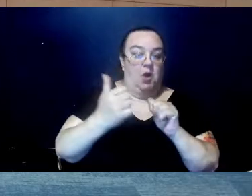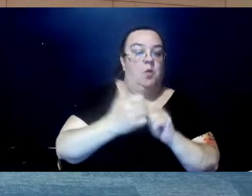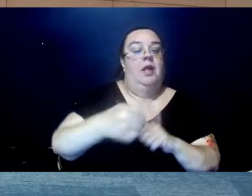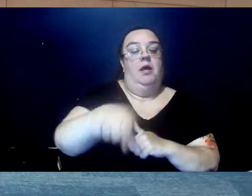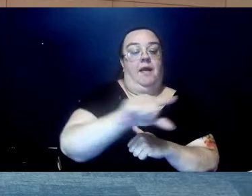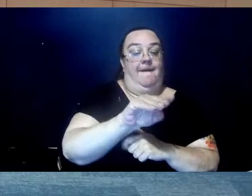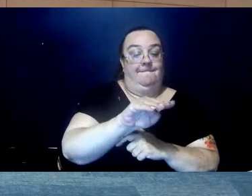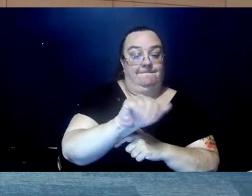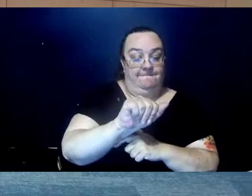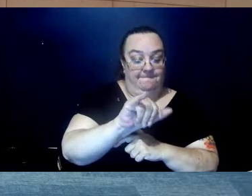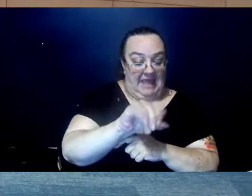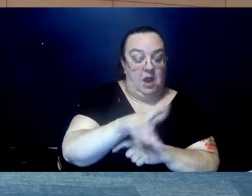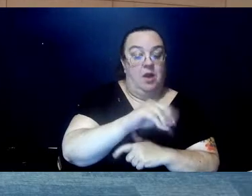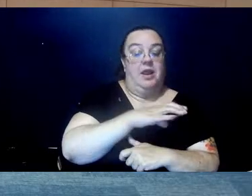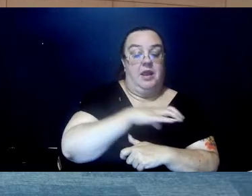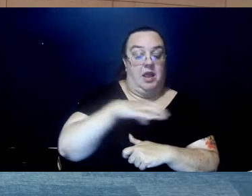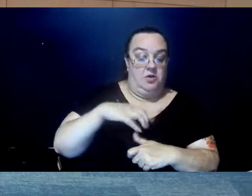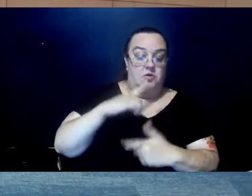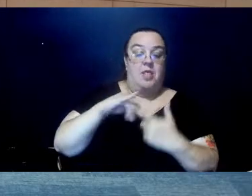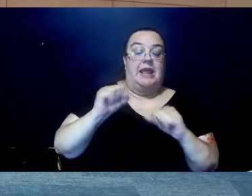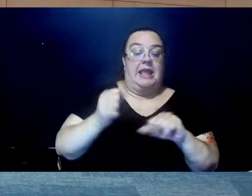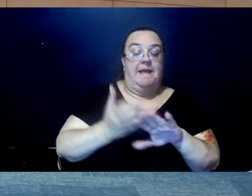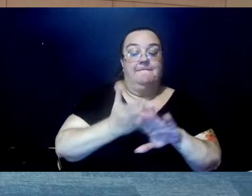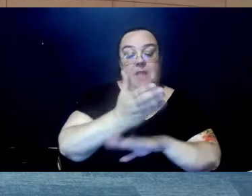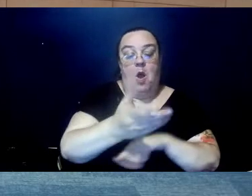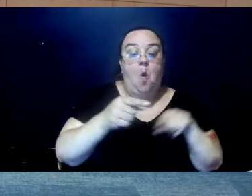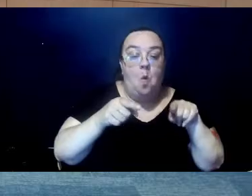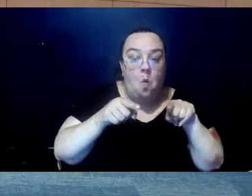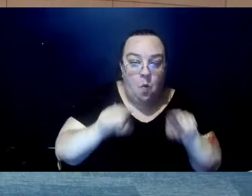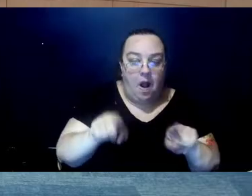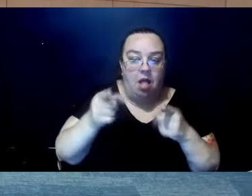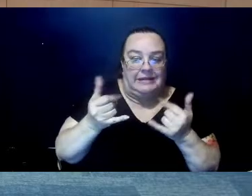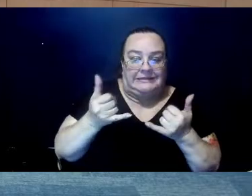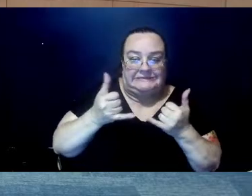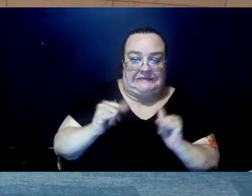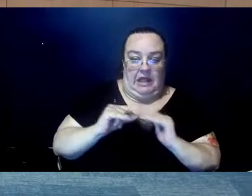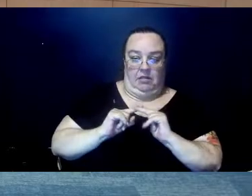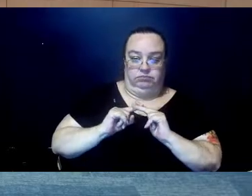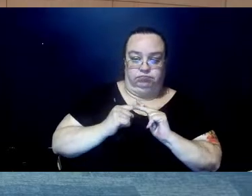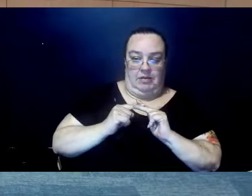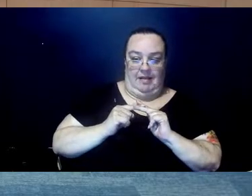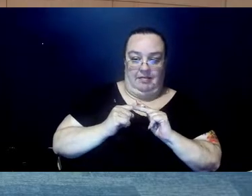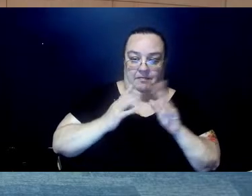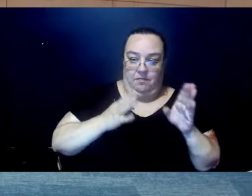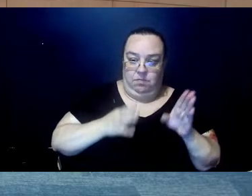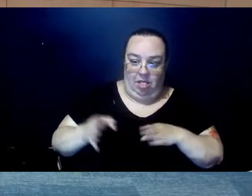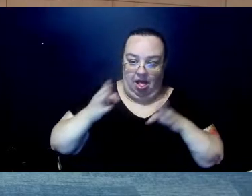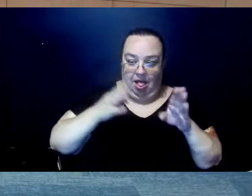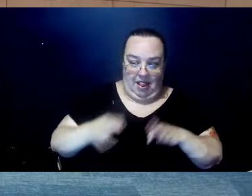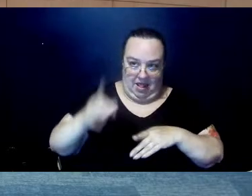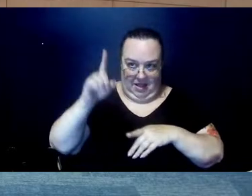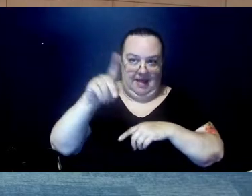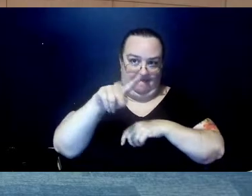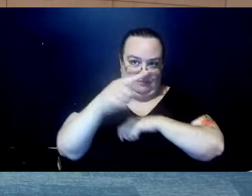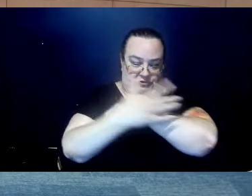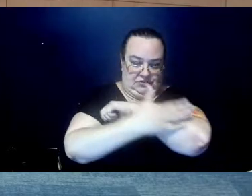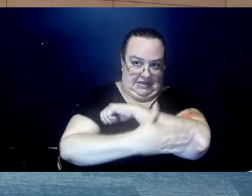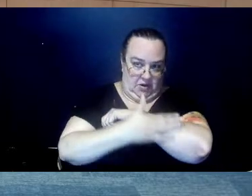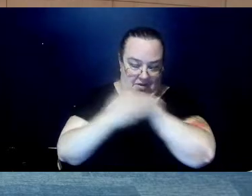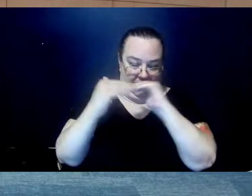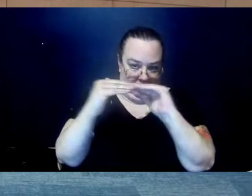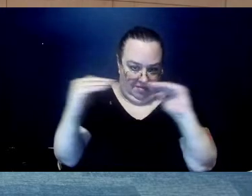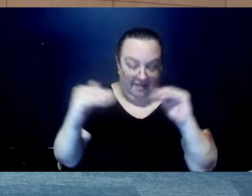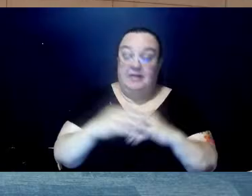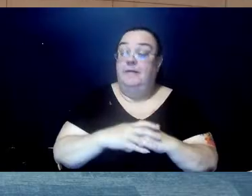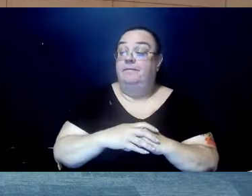we can submit that while the preliminary plan is still being discussed at the county level. Otherwise,